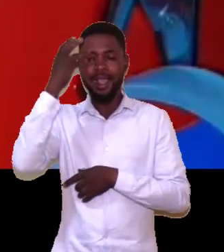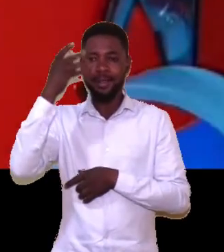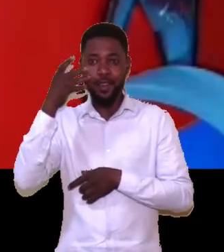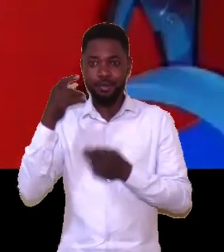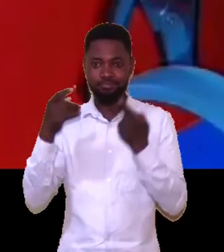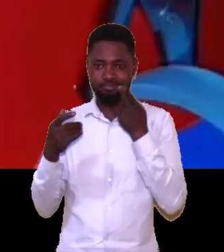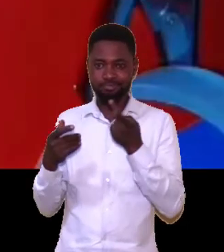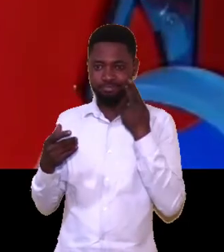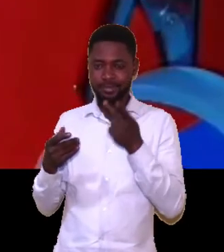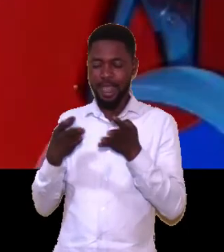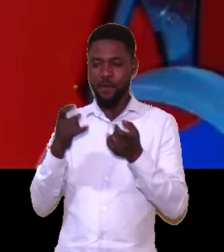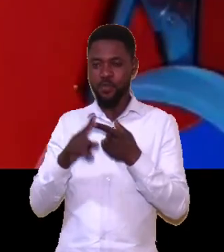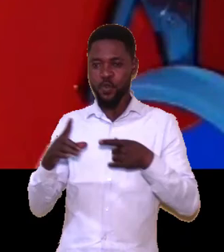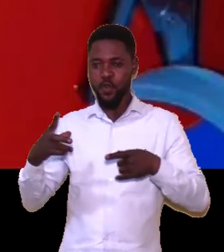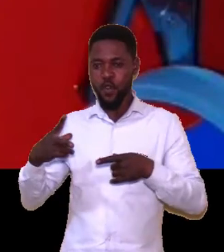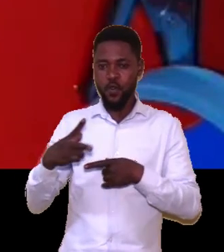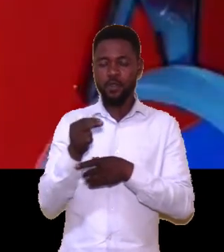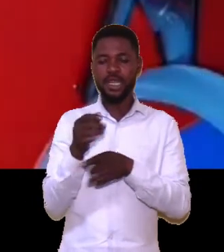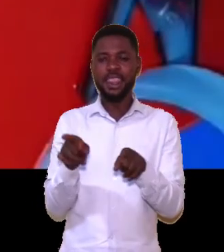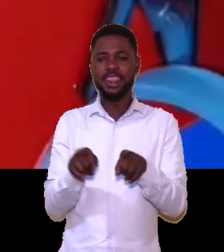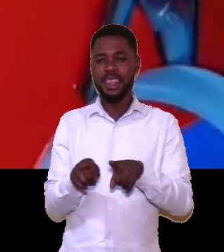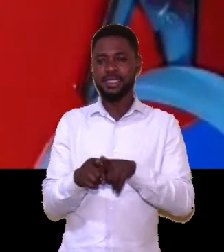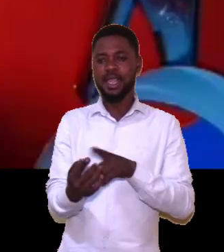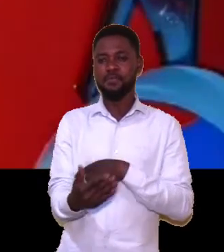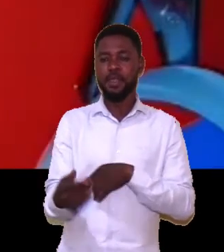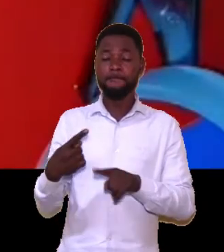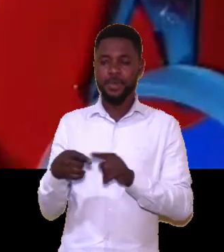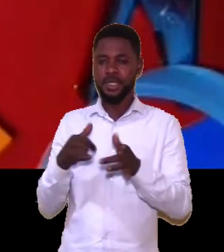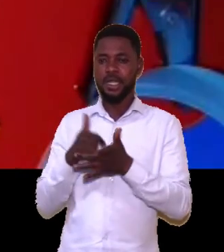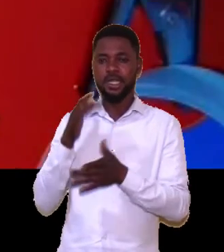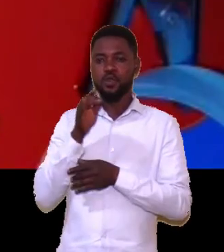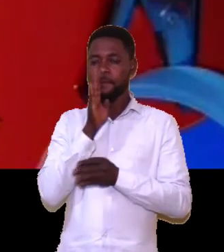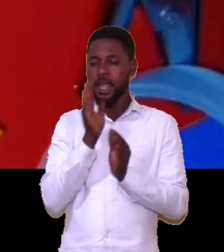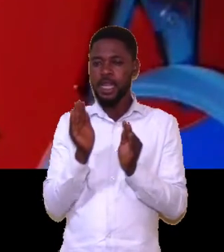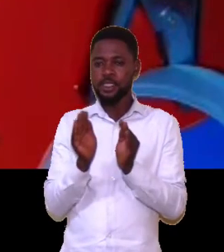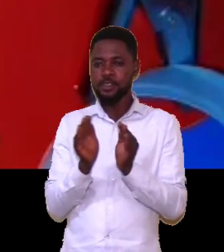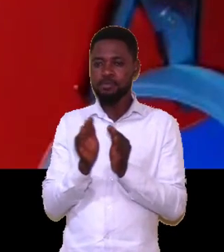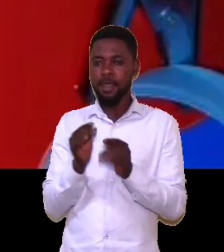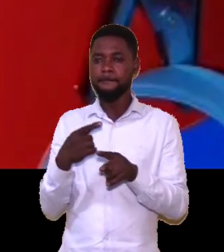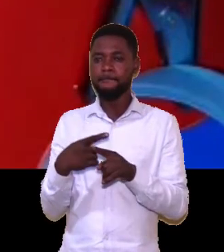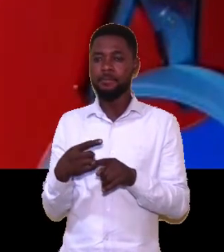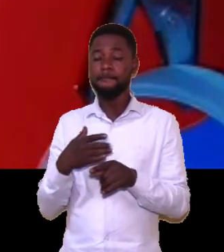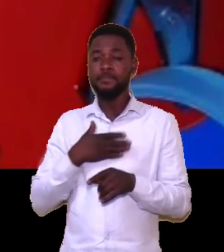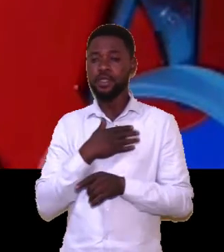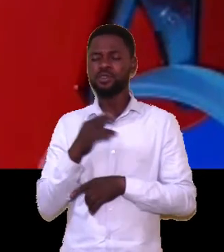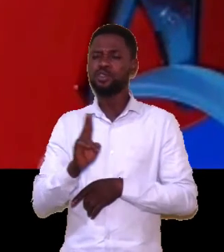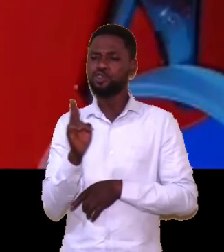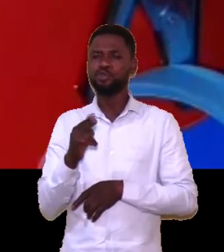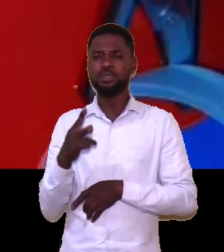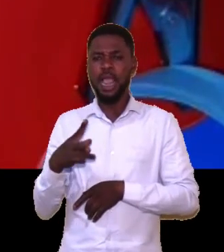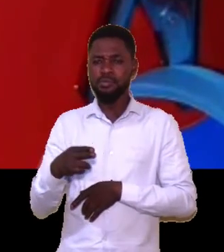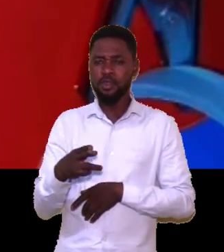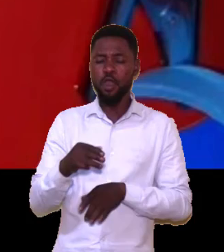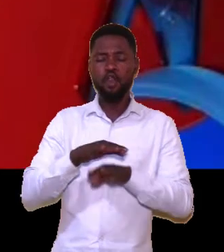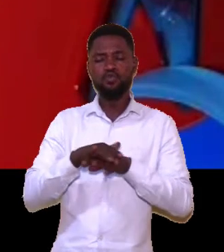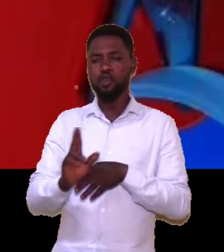orange. So my orange again, I'm going to cut the same thing, but this time is going to be smaller. Please